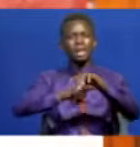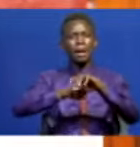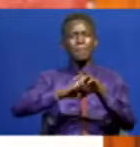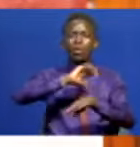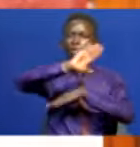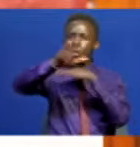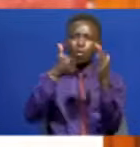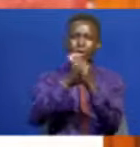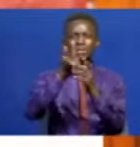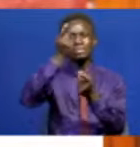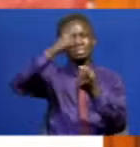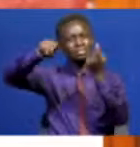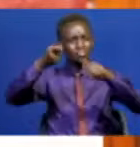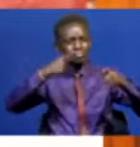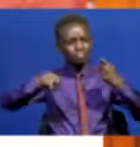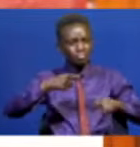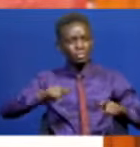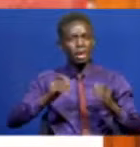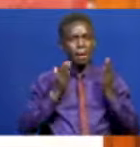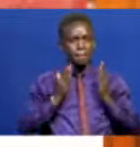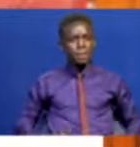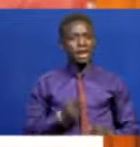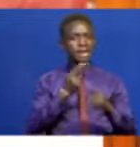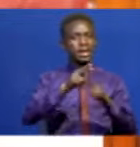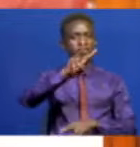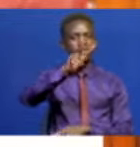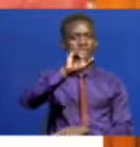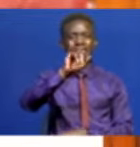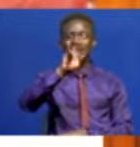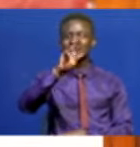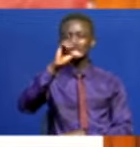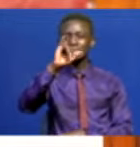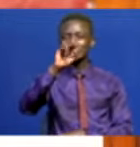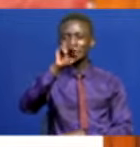that, this person, called now Virginia, is left with